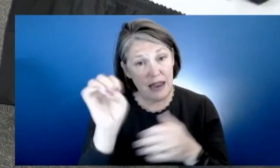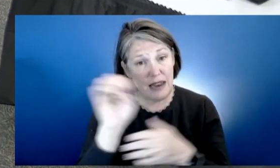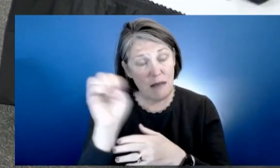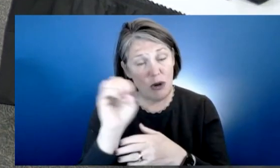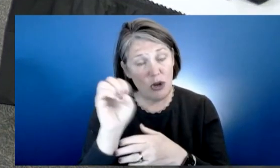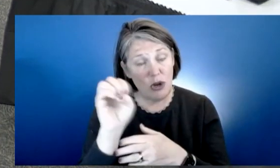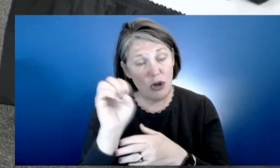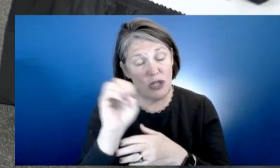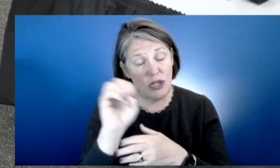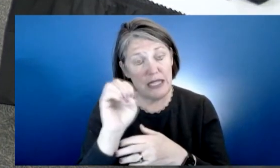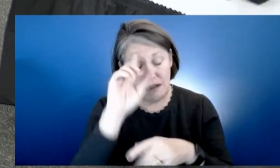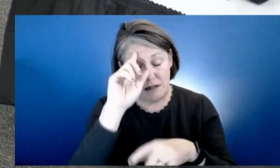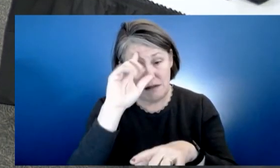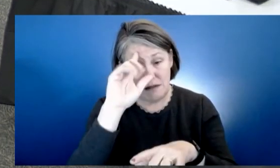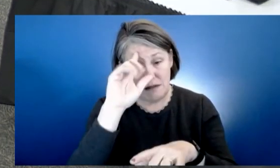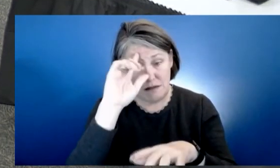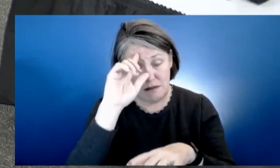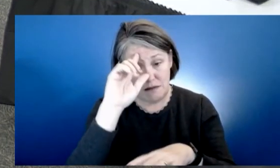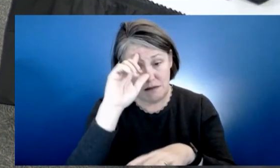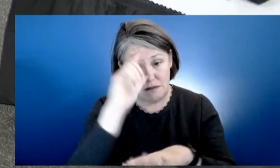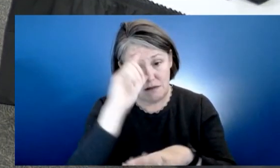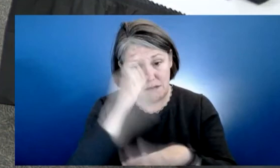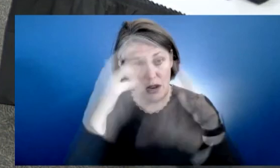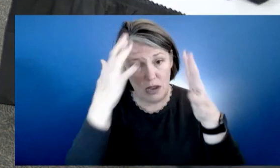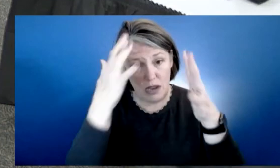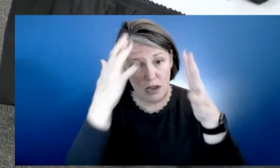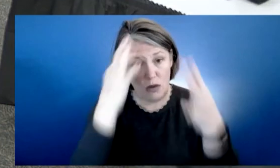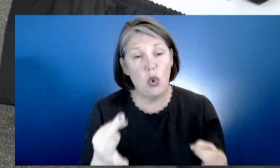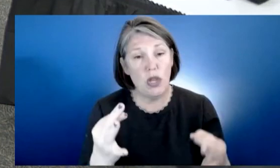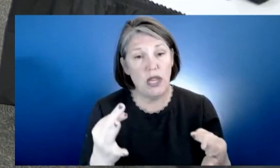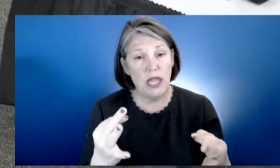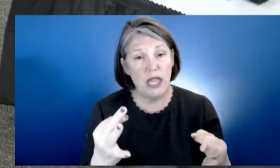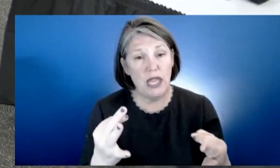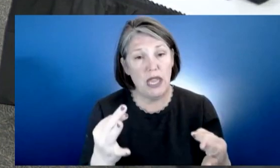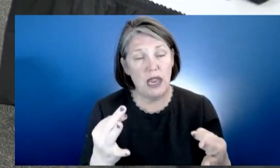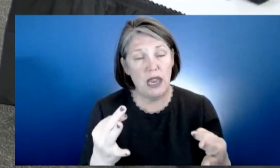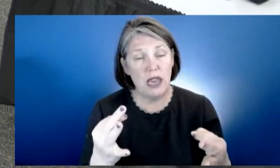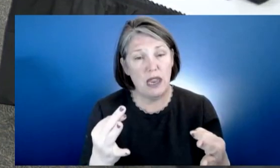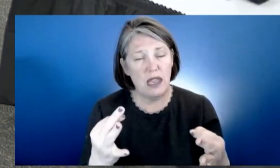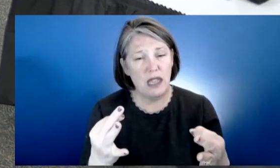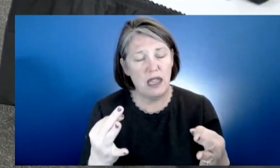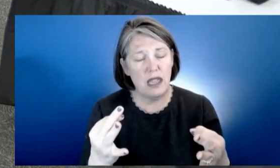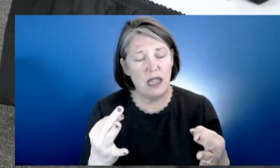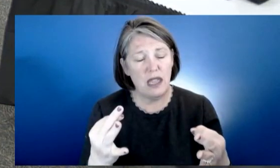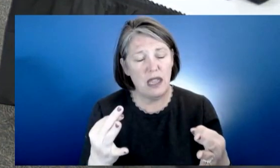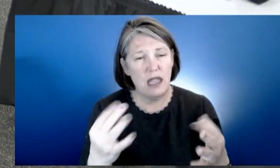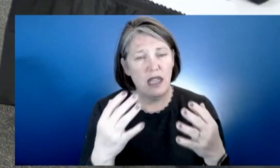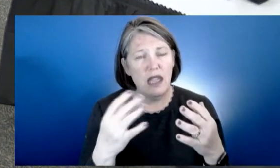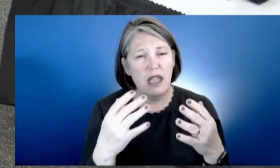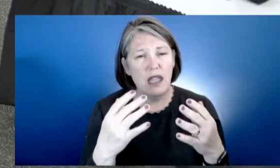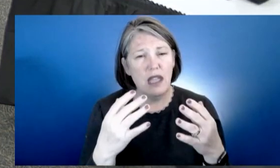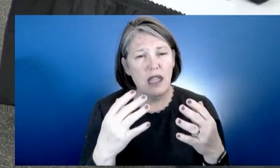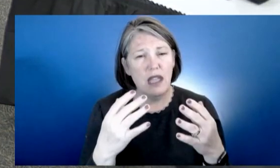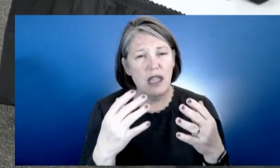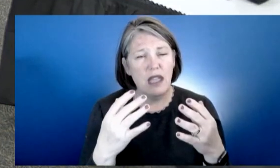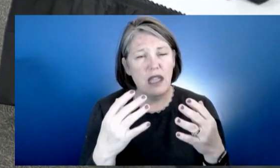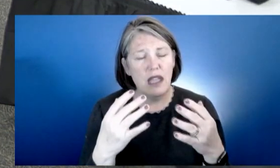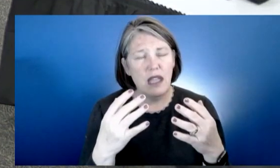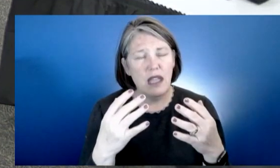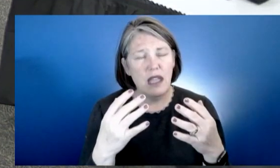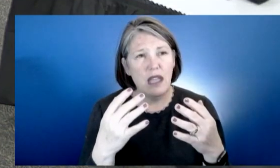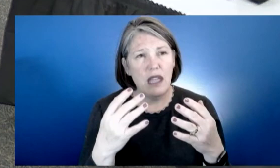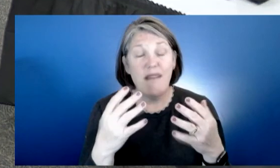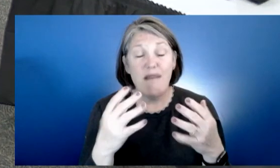short of the segregation that's currently taking place, and people are without jobs. I know numerous